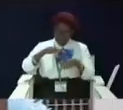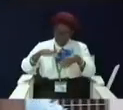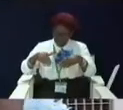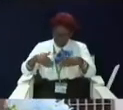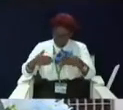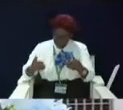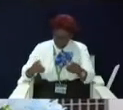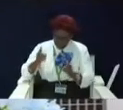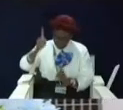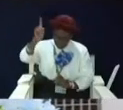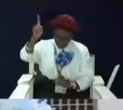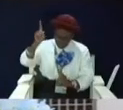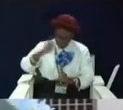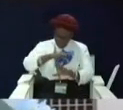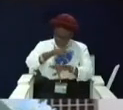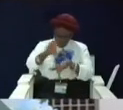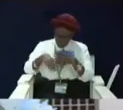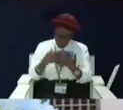We give you